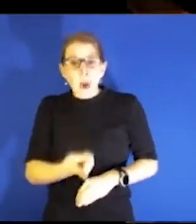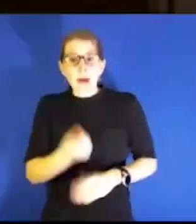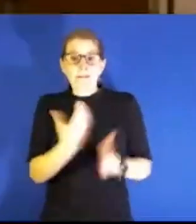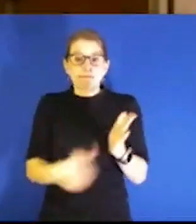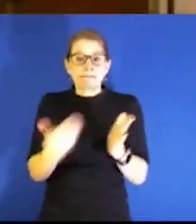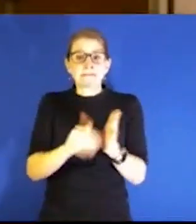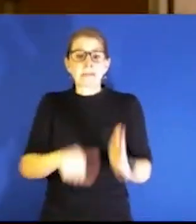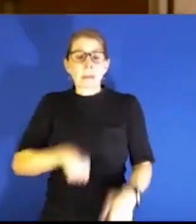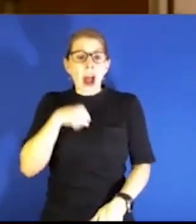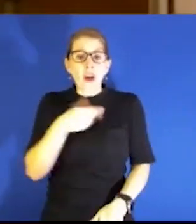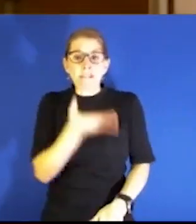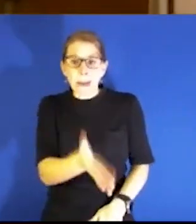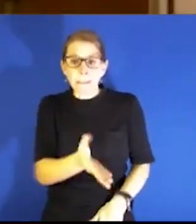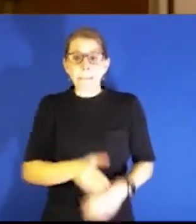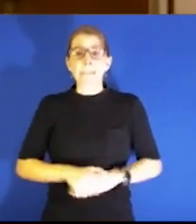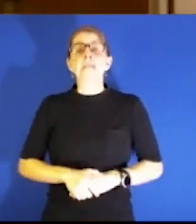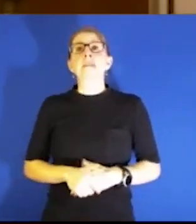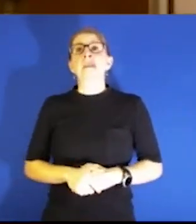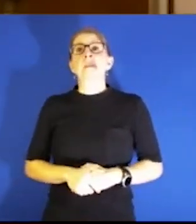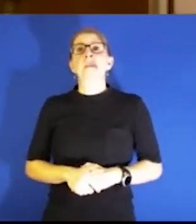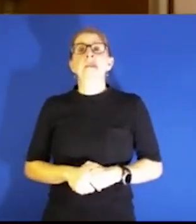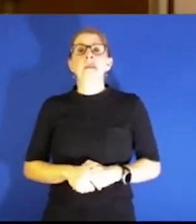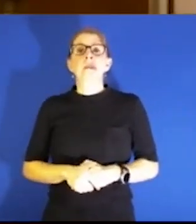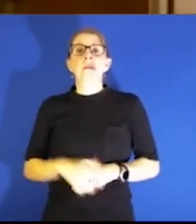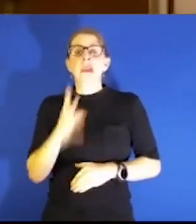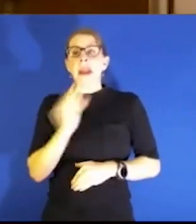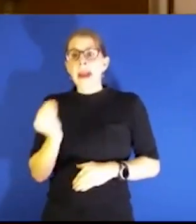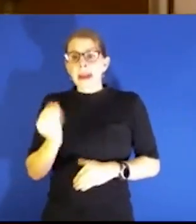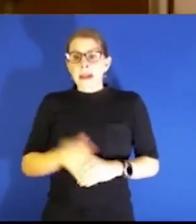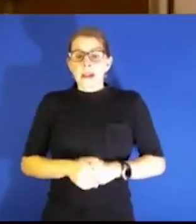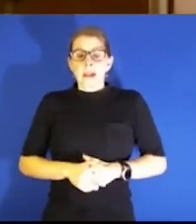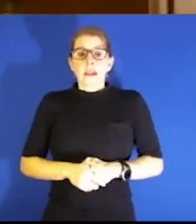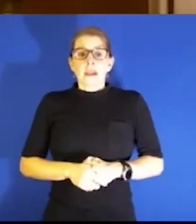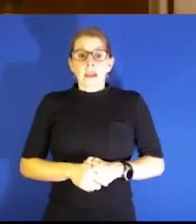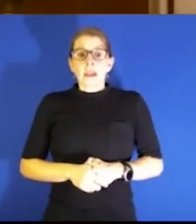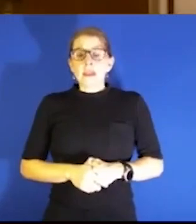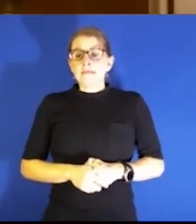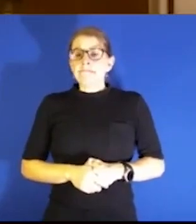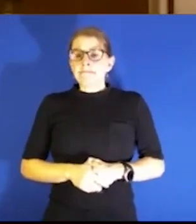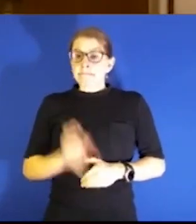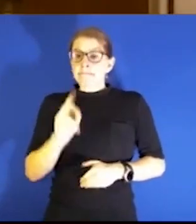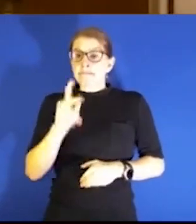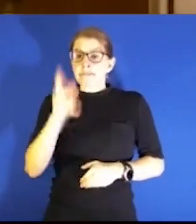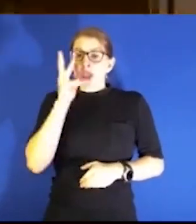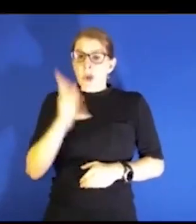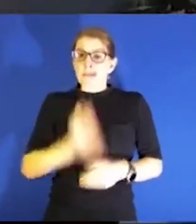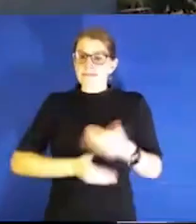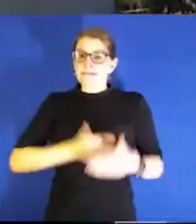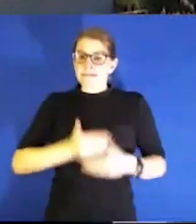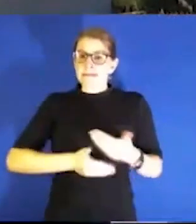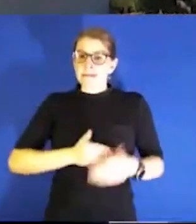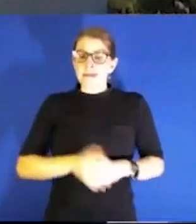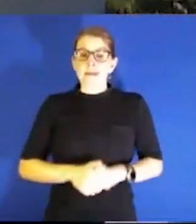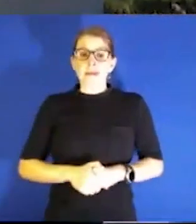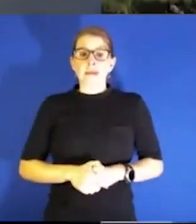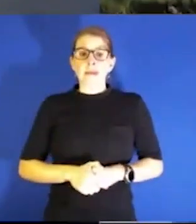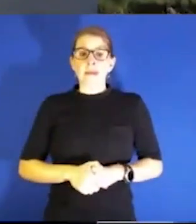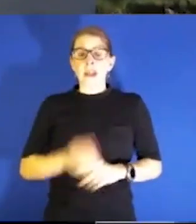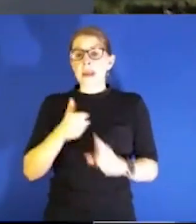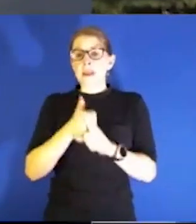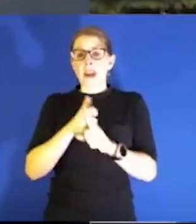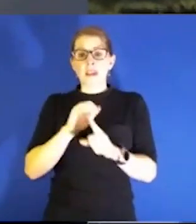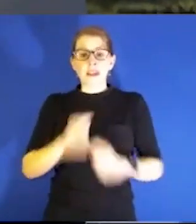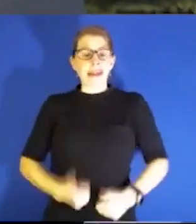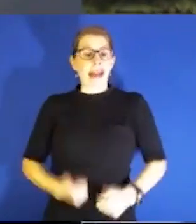him and that it'll be okay. He lived his life to